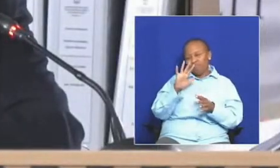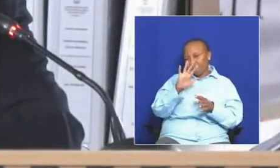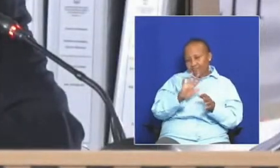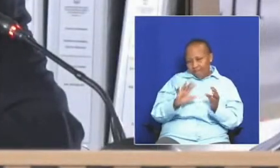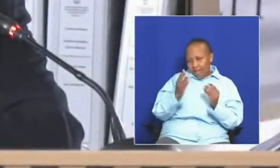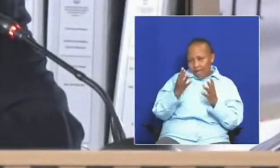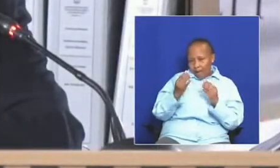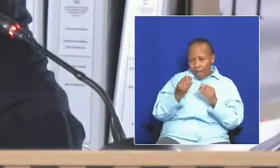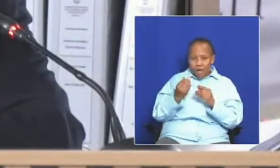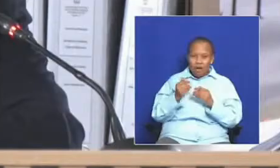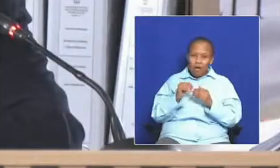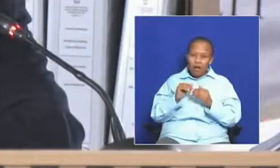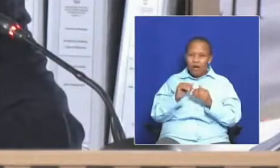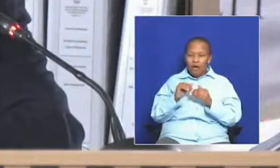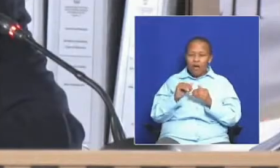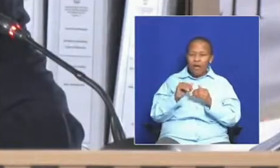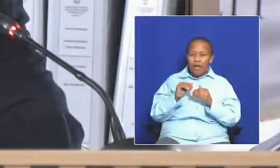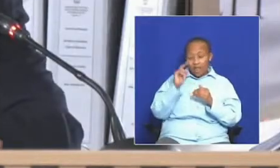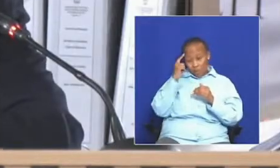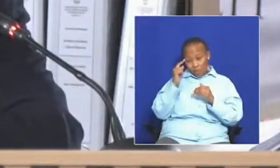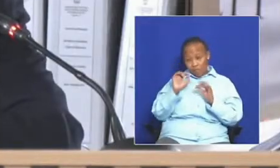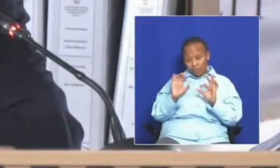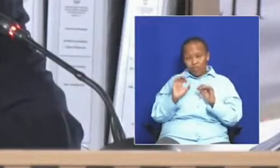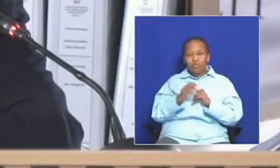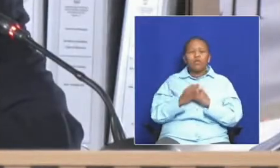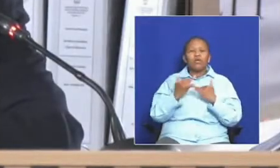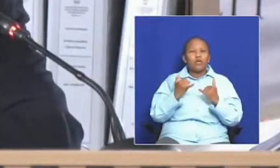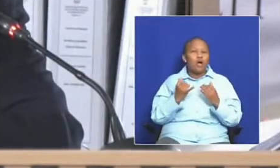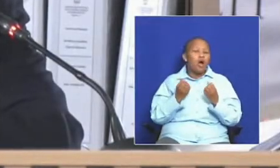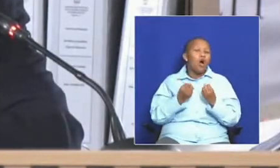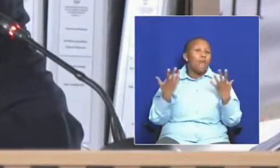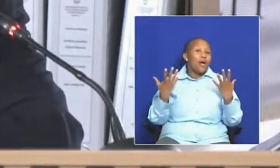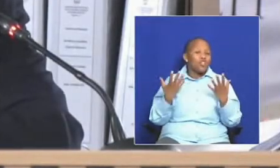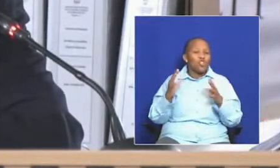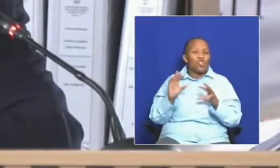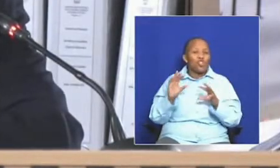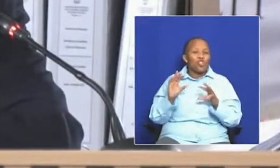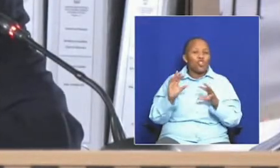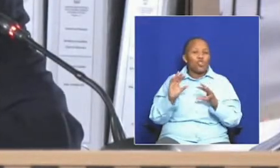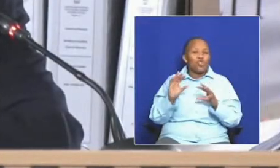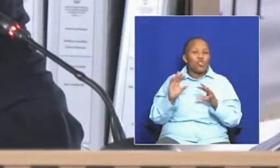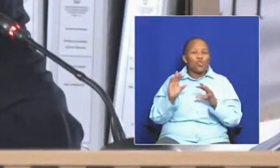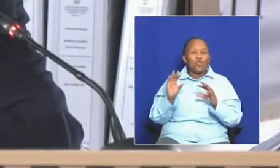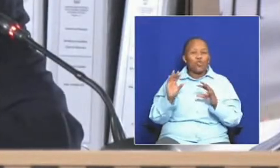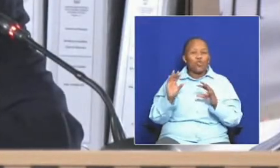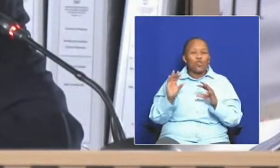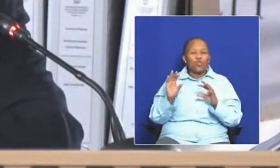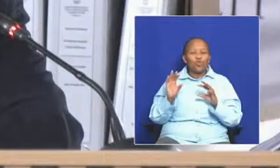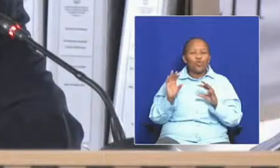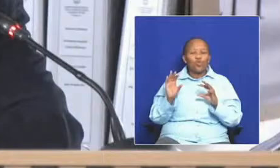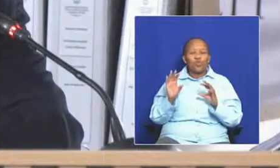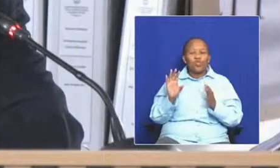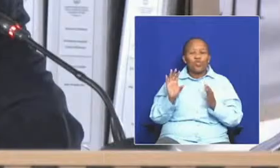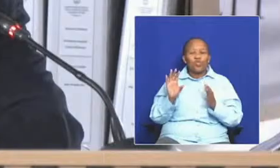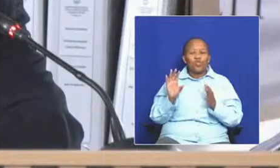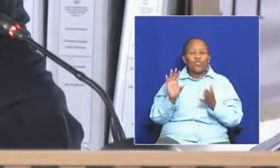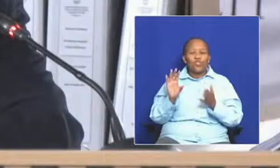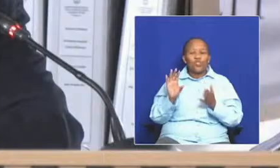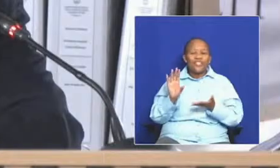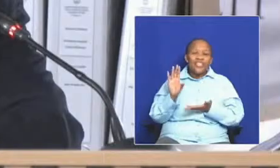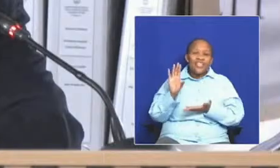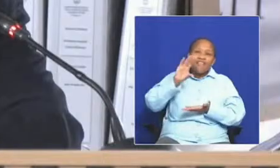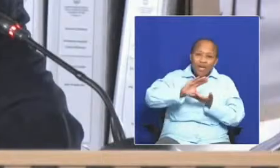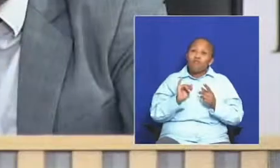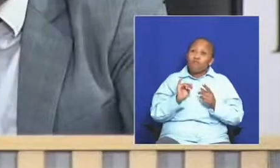how much each of you invested in this revolving fund with the main supplier?